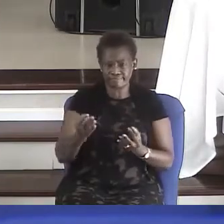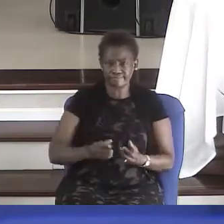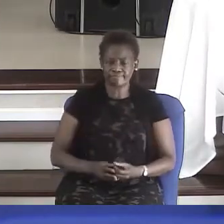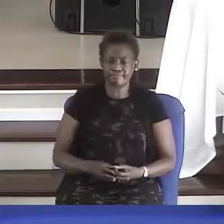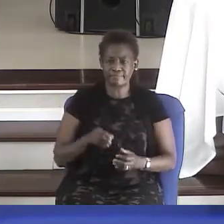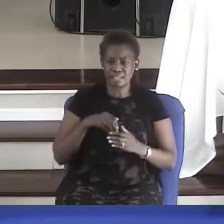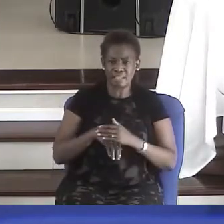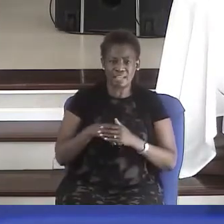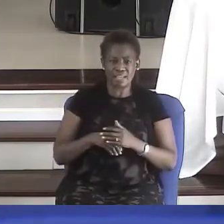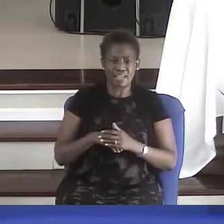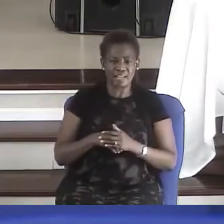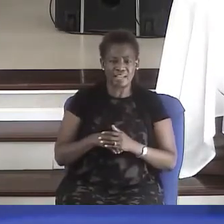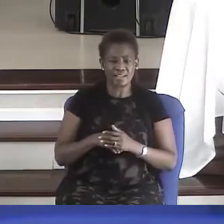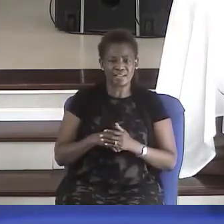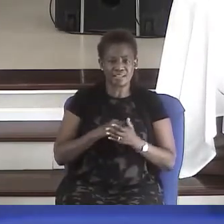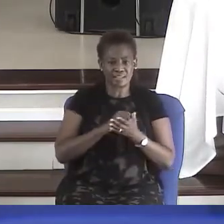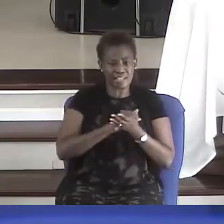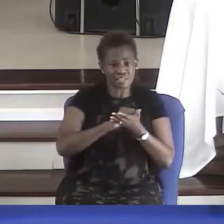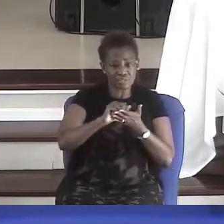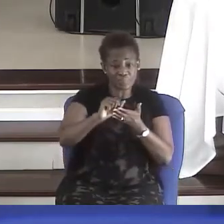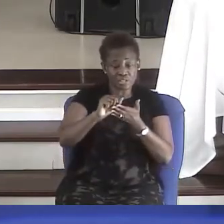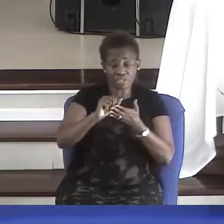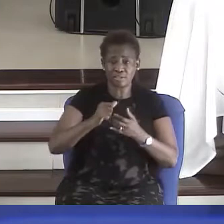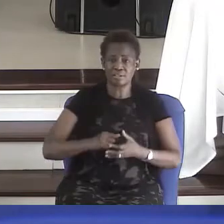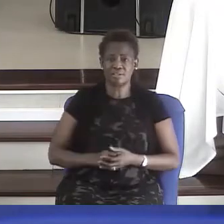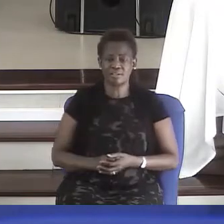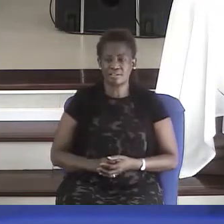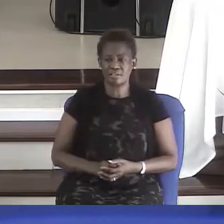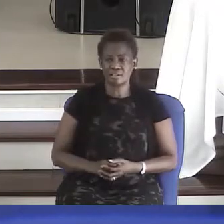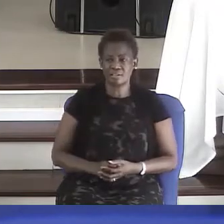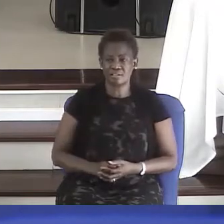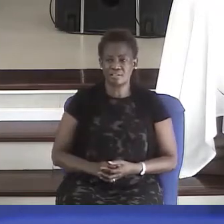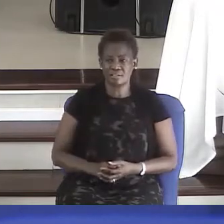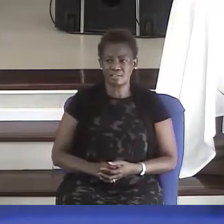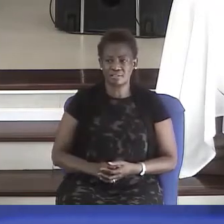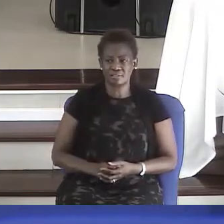in the whole passage. Them hard ears,